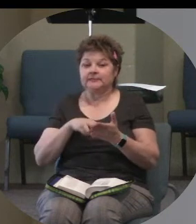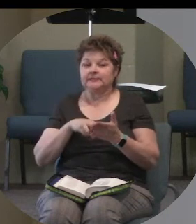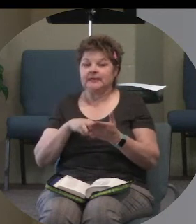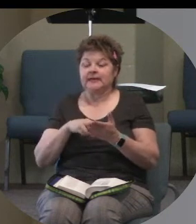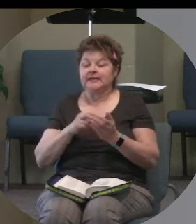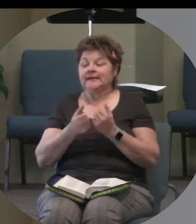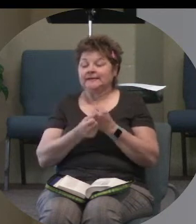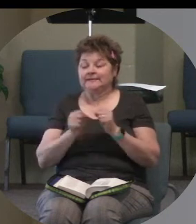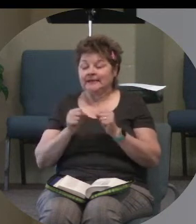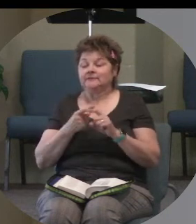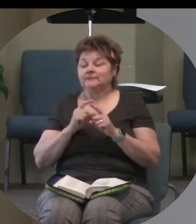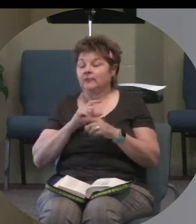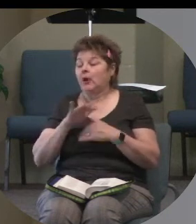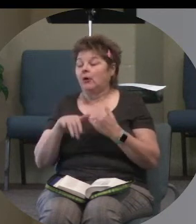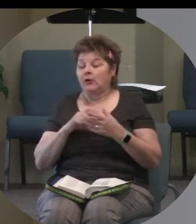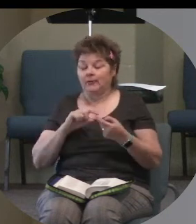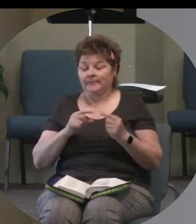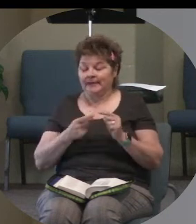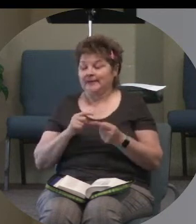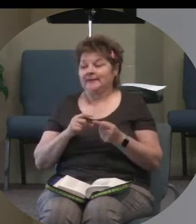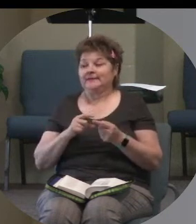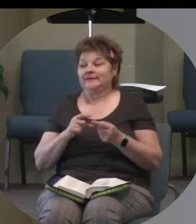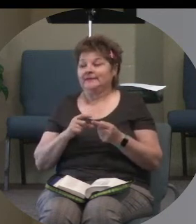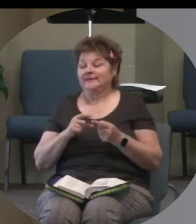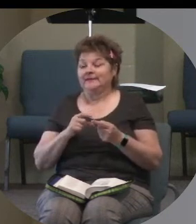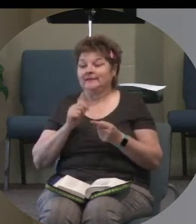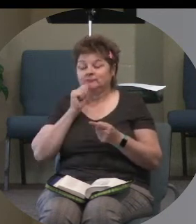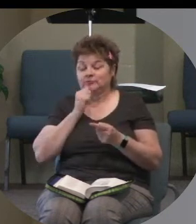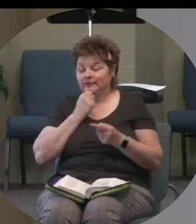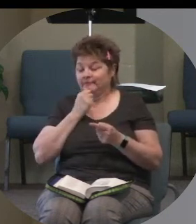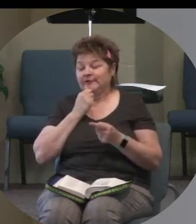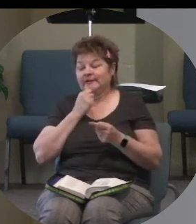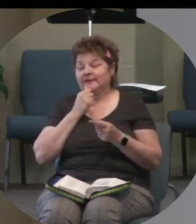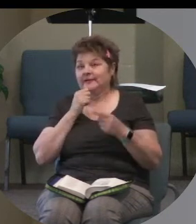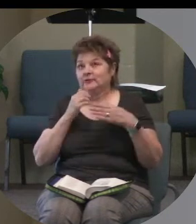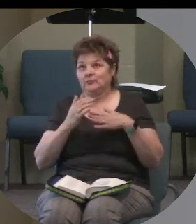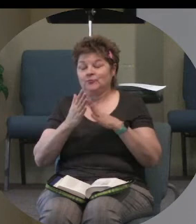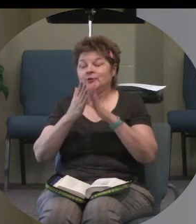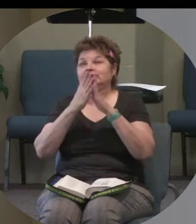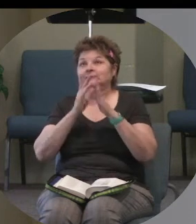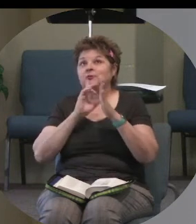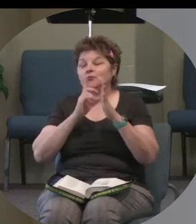and takes us into the presence of God, the very near and real presence of God.